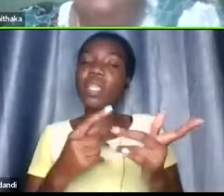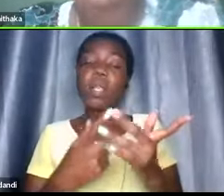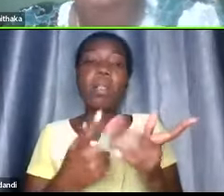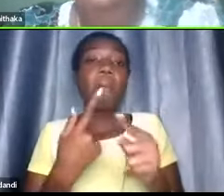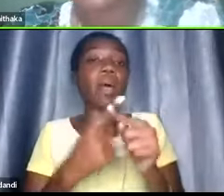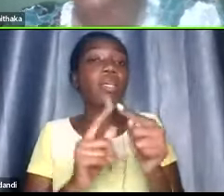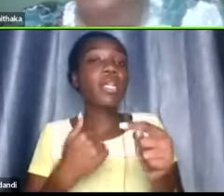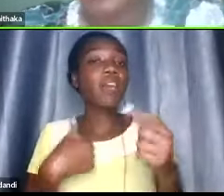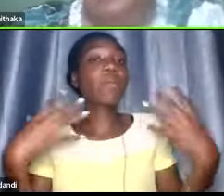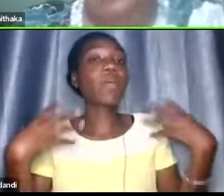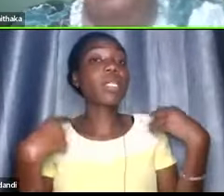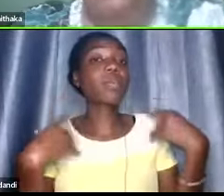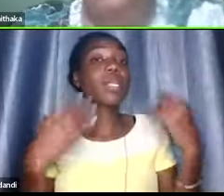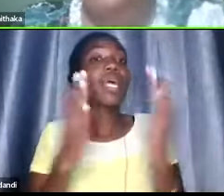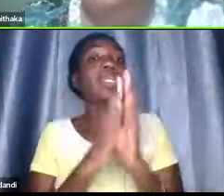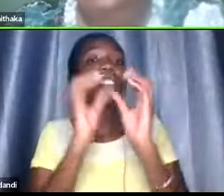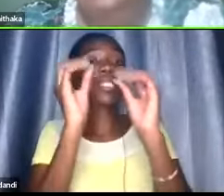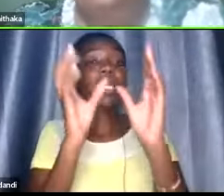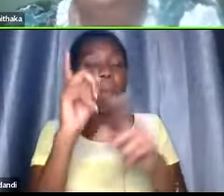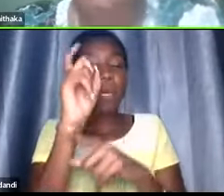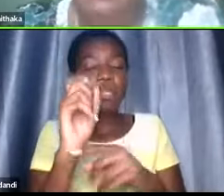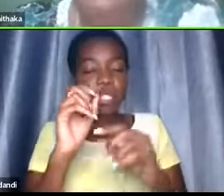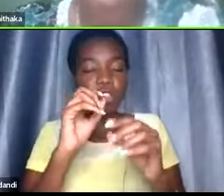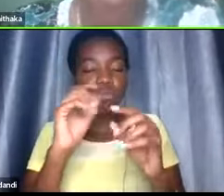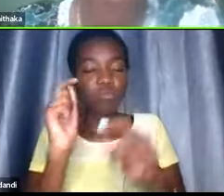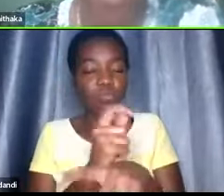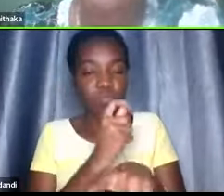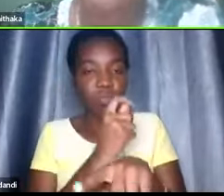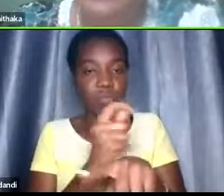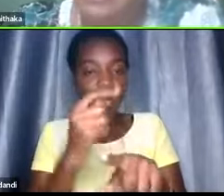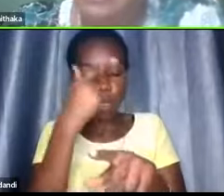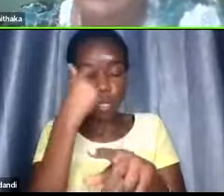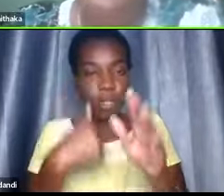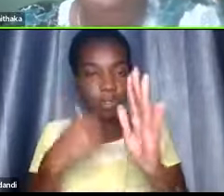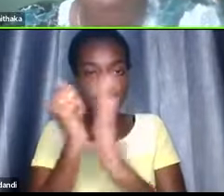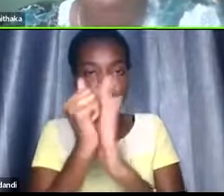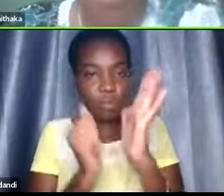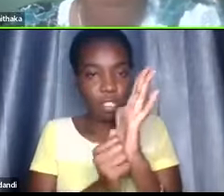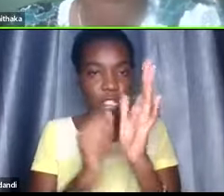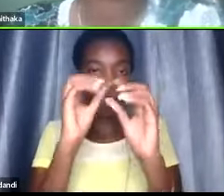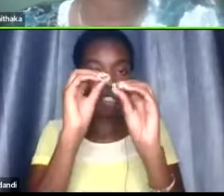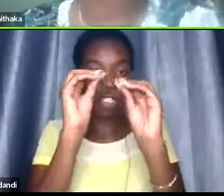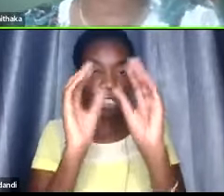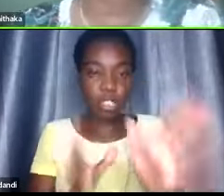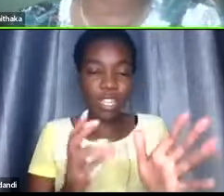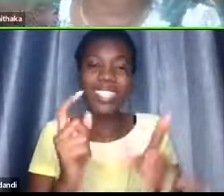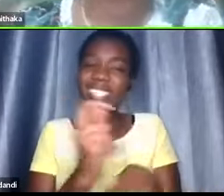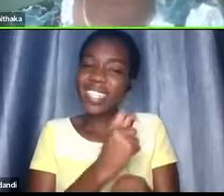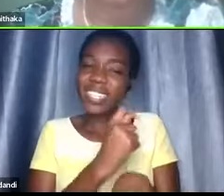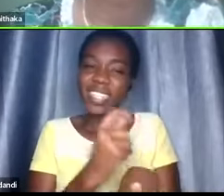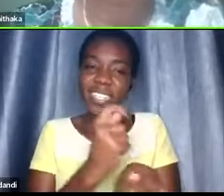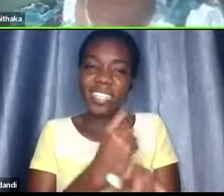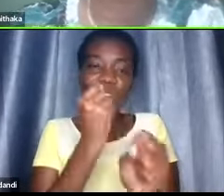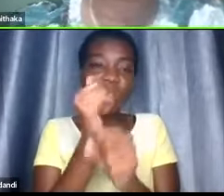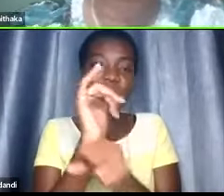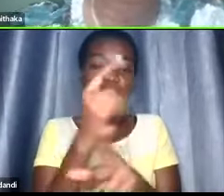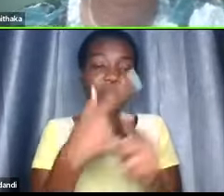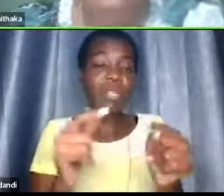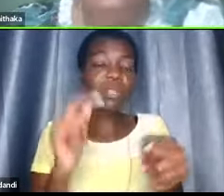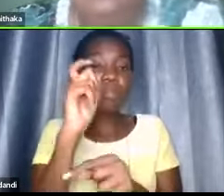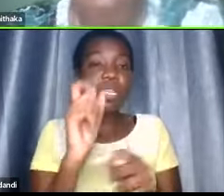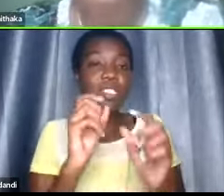practicability and the teachers to be trained, because teachers are subject teachers. That is what they've been trained to do, but they need to be trained with competencies.